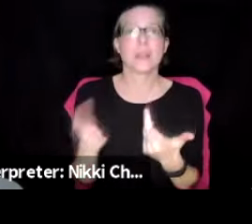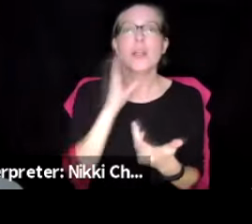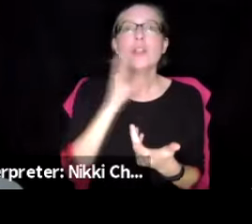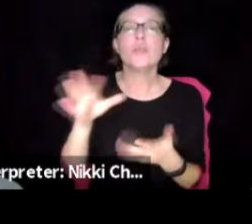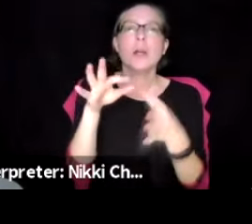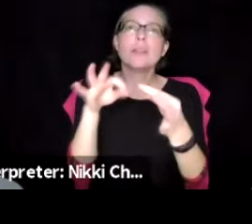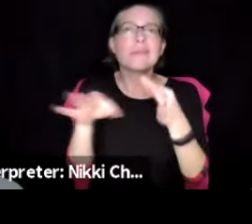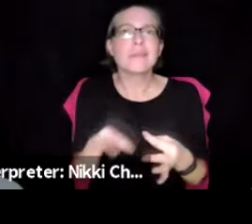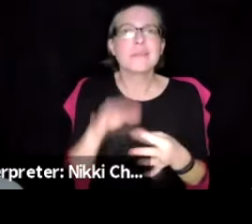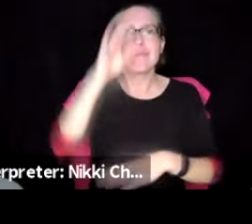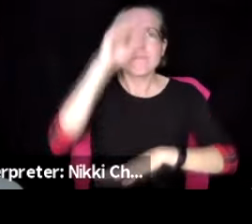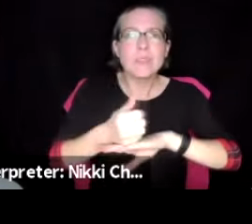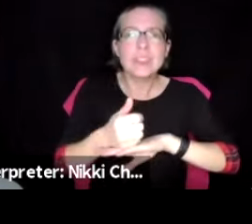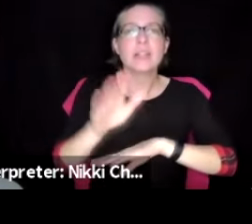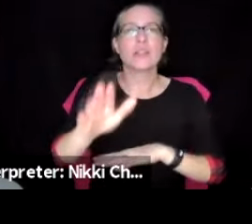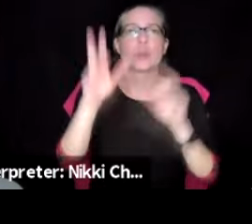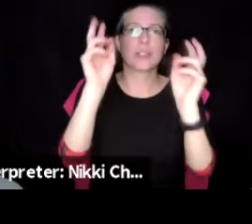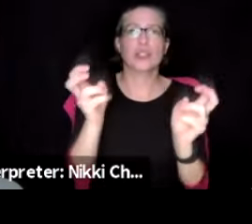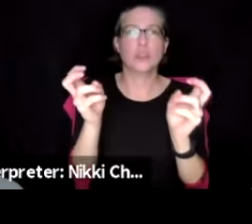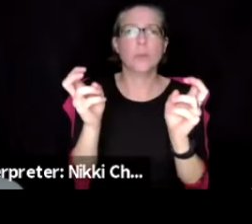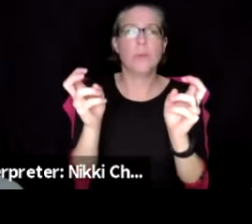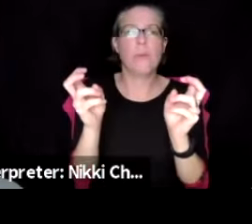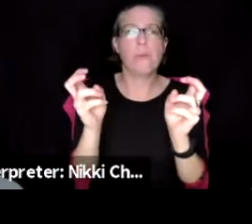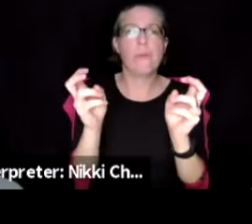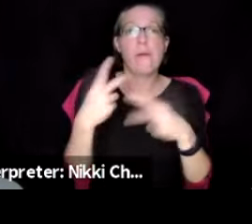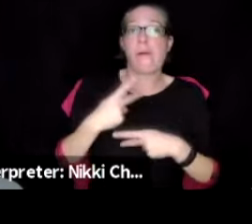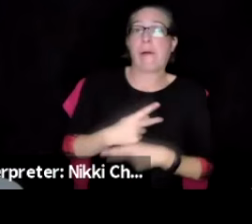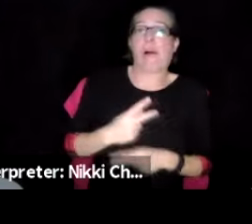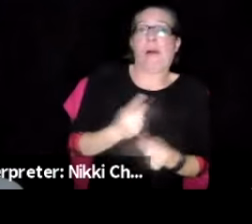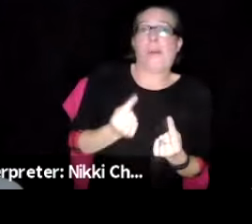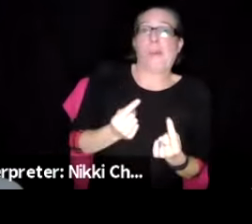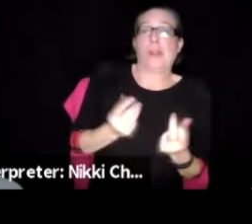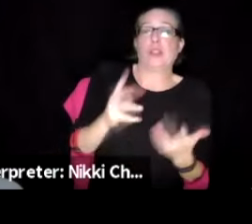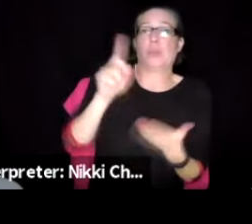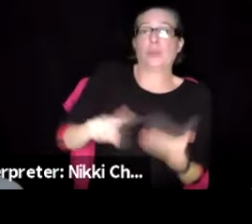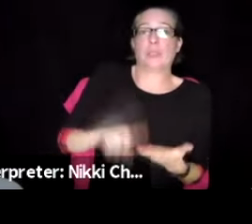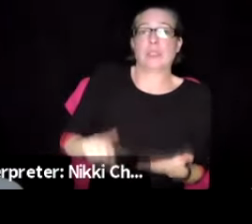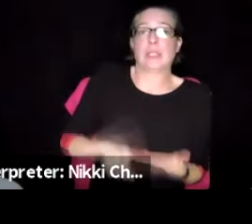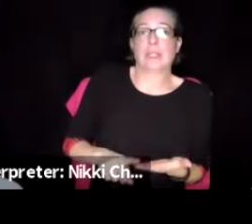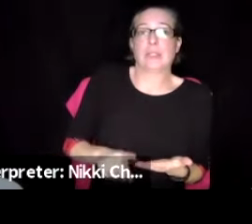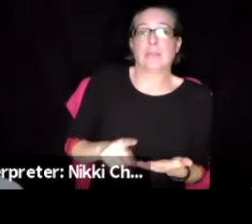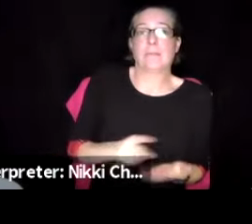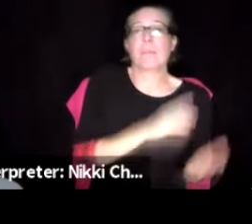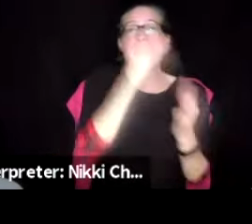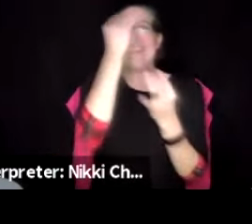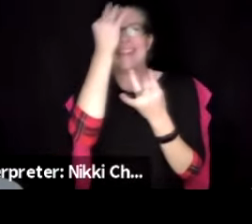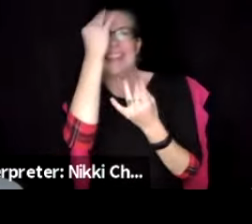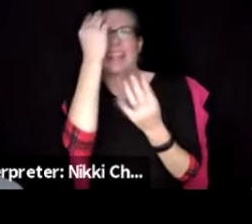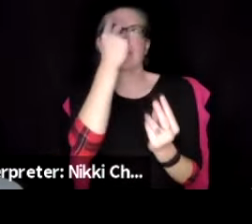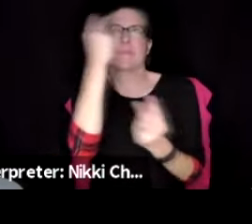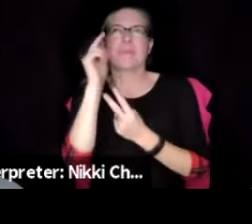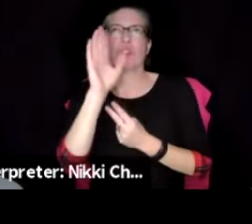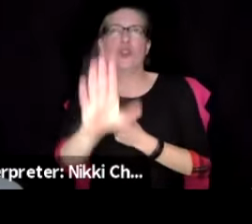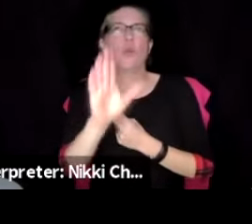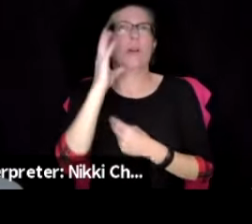to define that issue through reflecting on your prior experiences and developing critical perspectives on